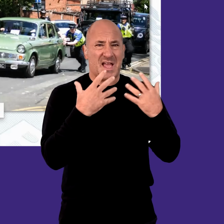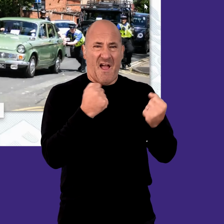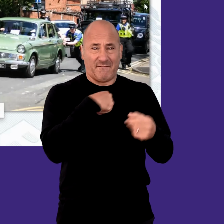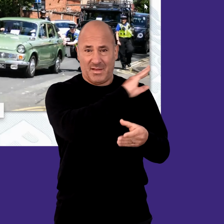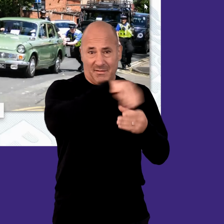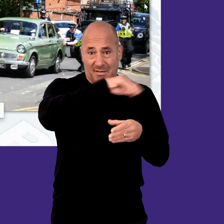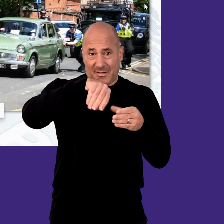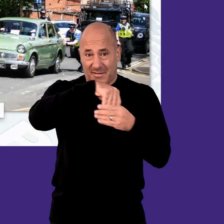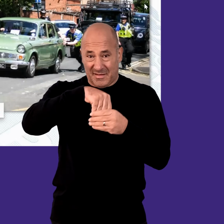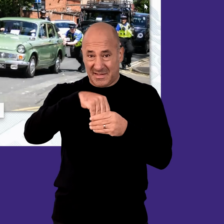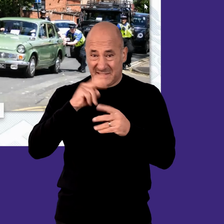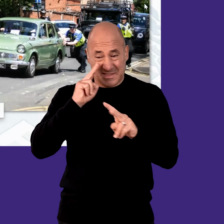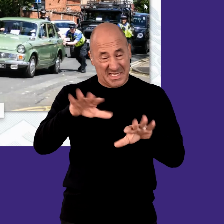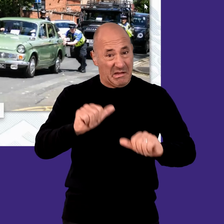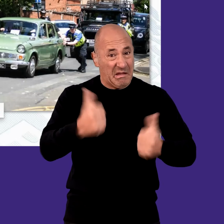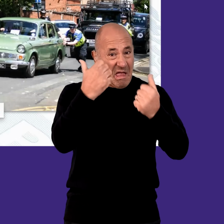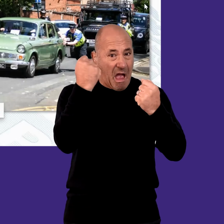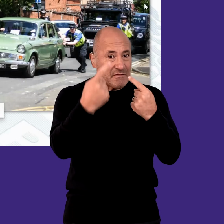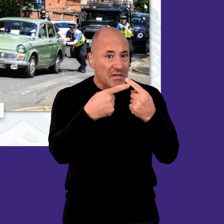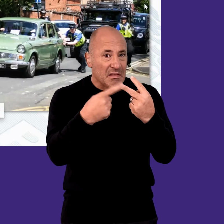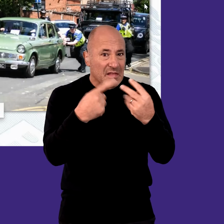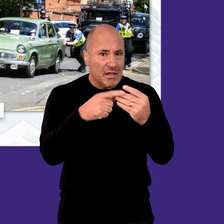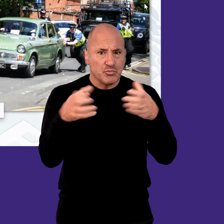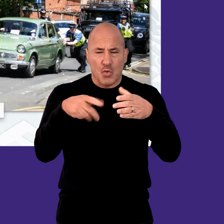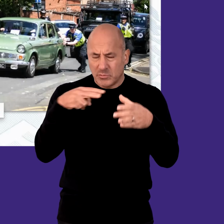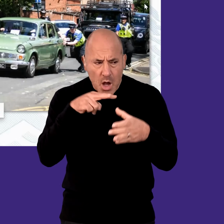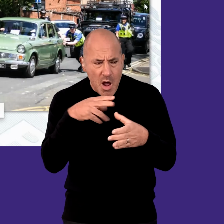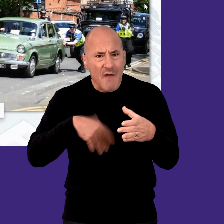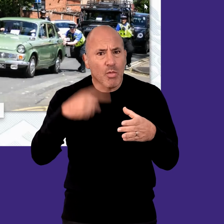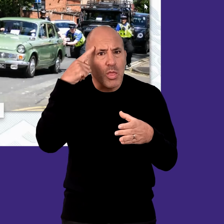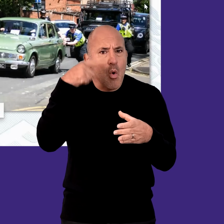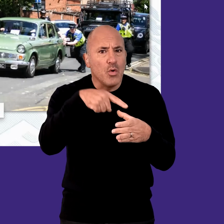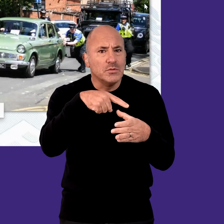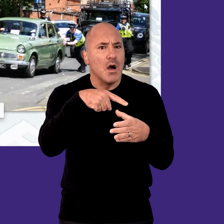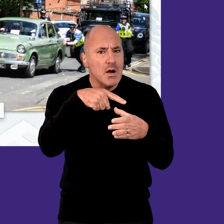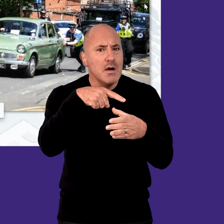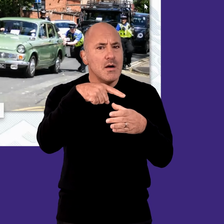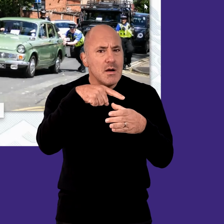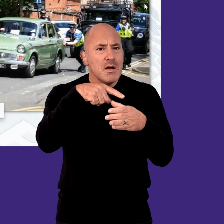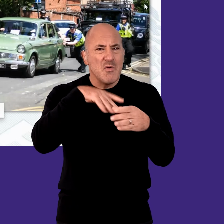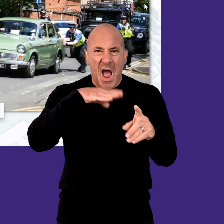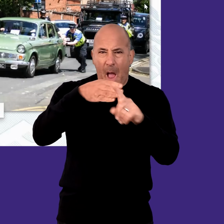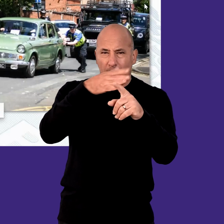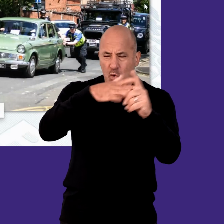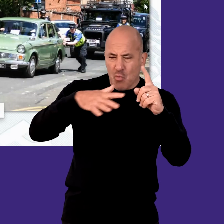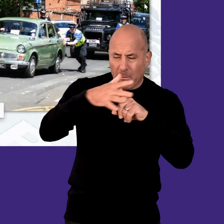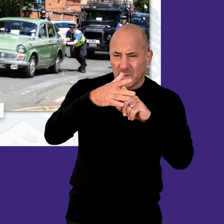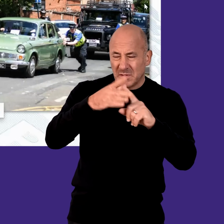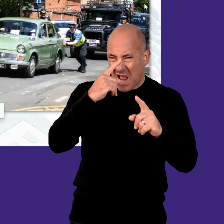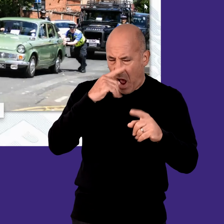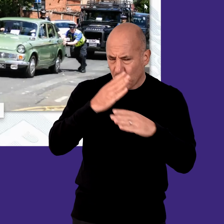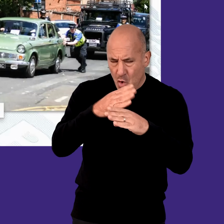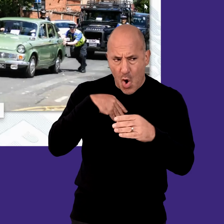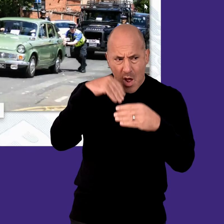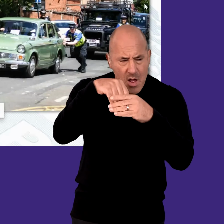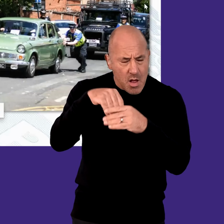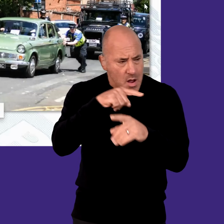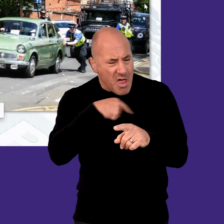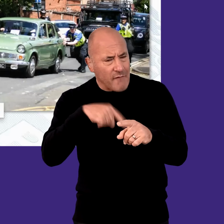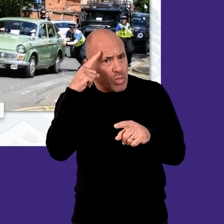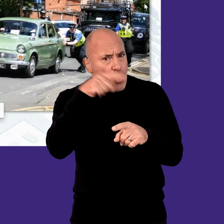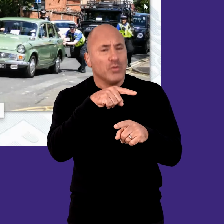existing partnerships, and we were able to show them also some of the additional benefits that the trust hadn't necessarily thought of,